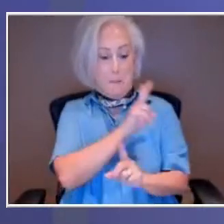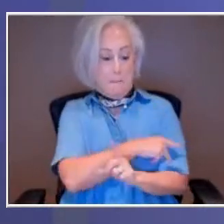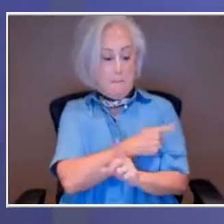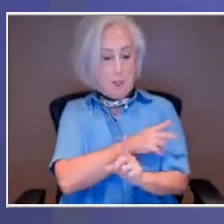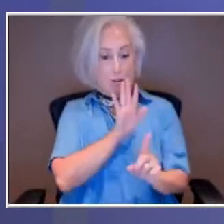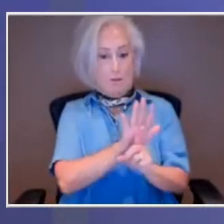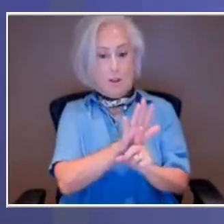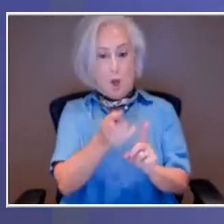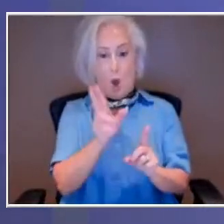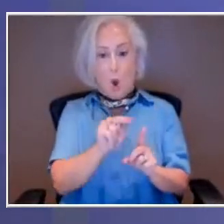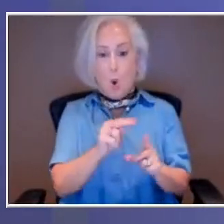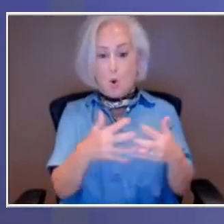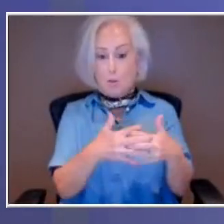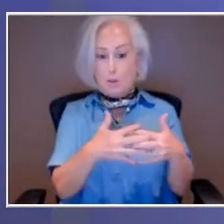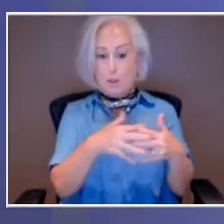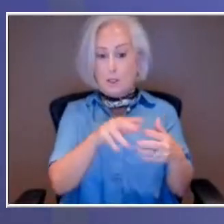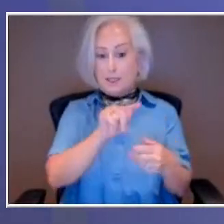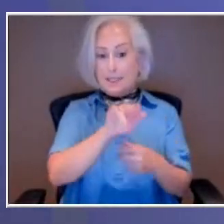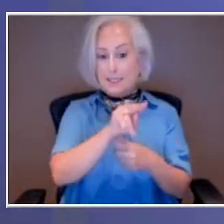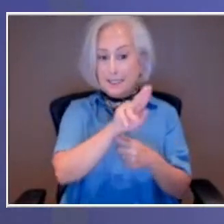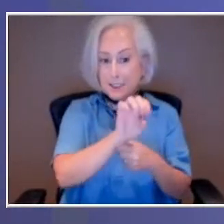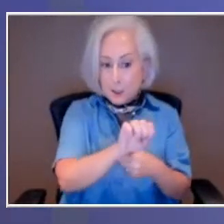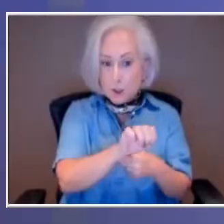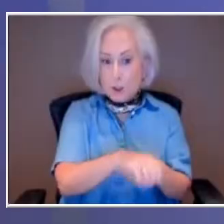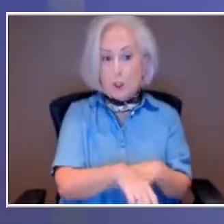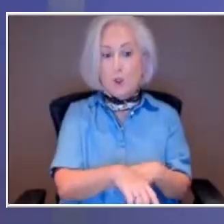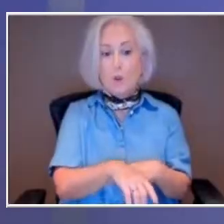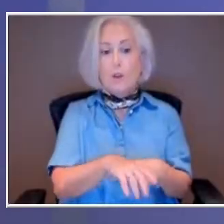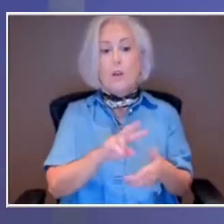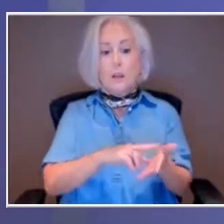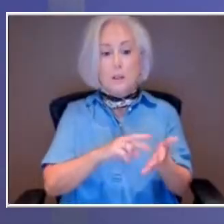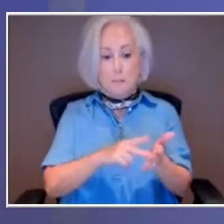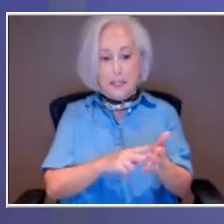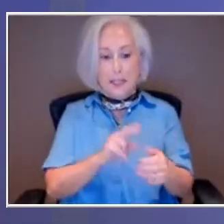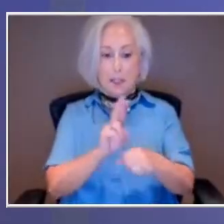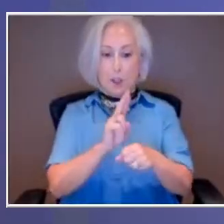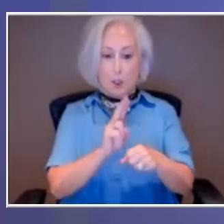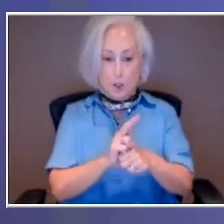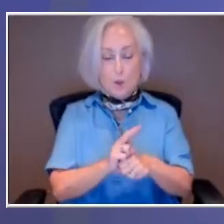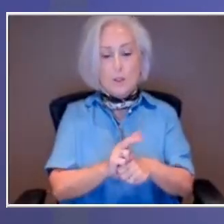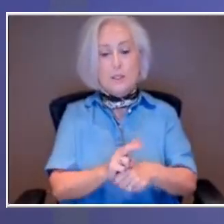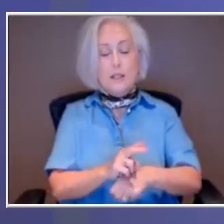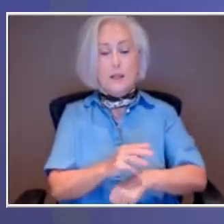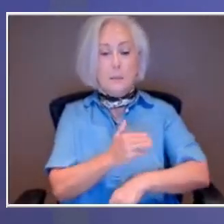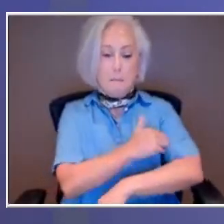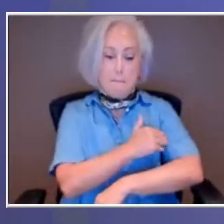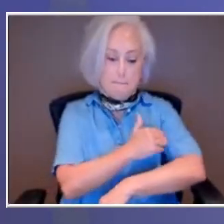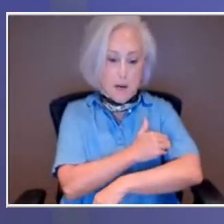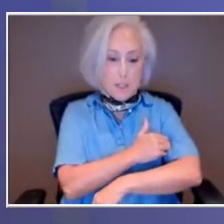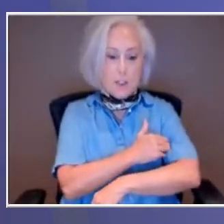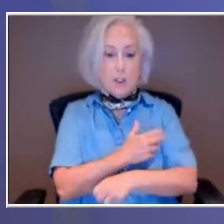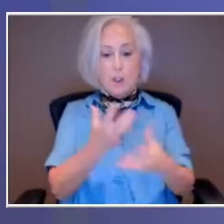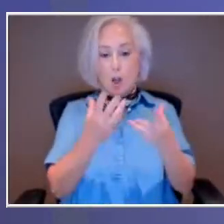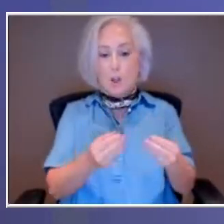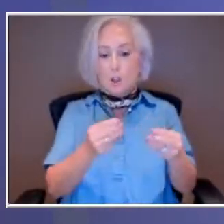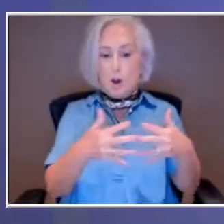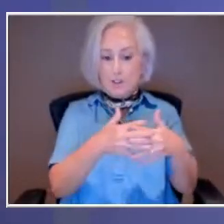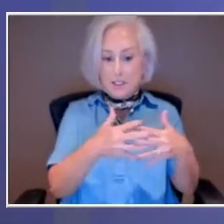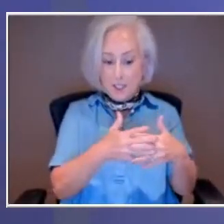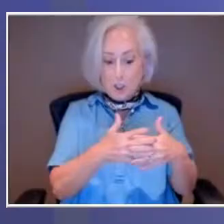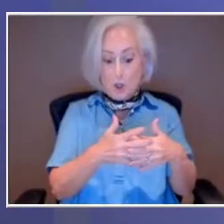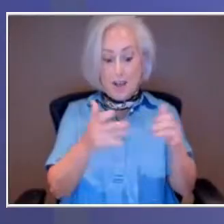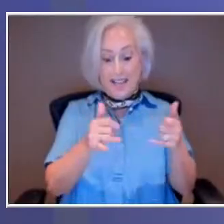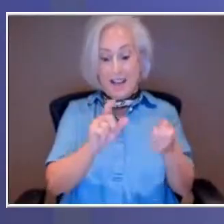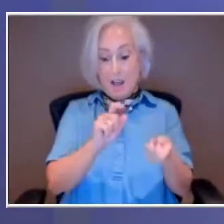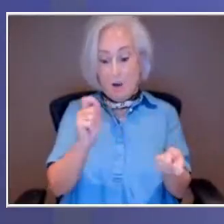as involving using and moving a lot of the patient's muscle as well as their soft tissue. And now we've evolved the procedure to a process where we